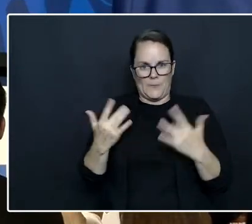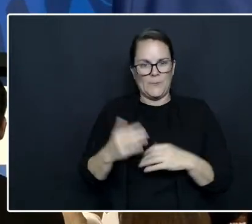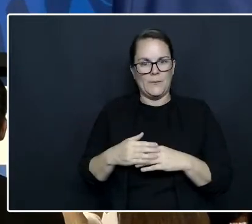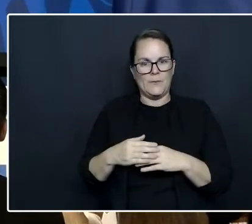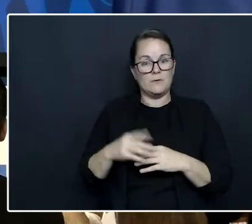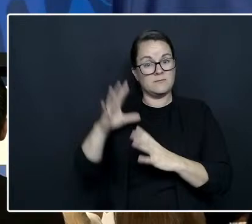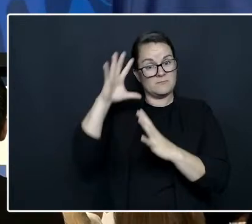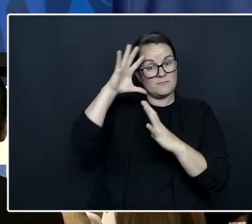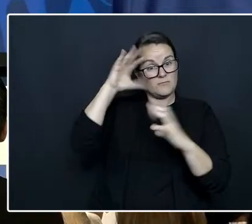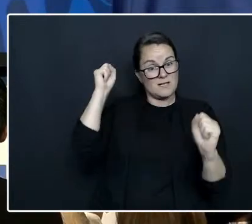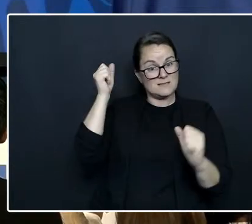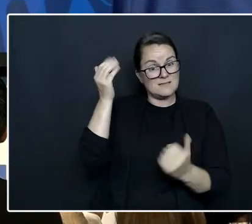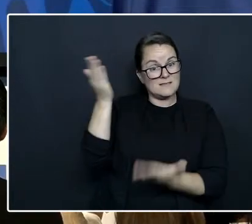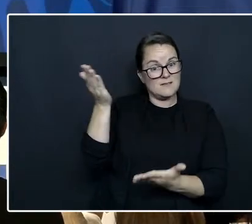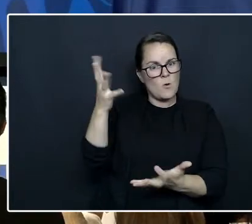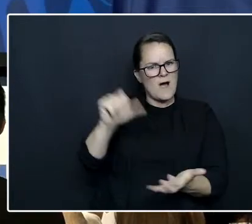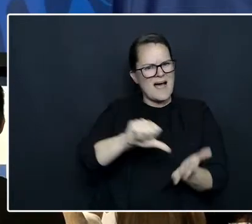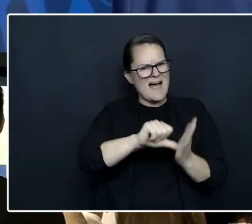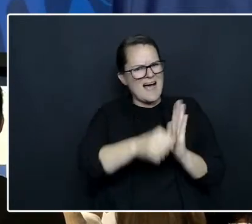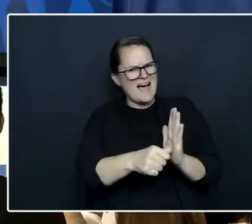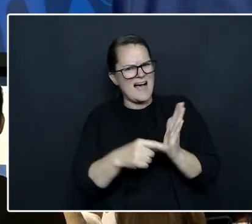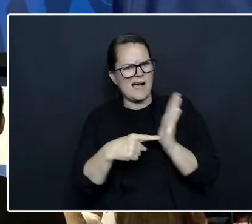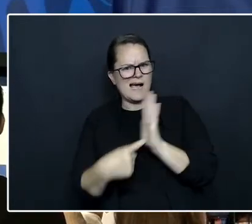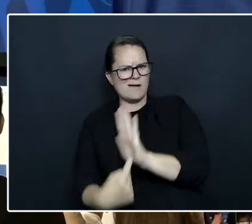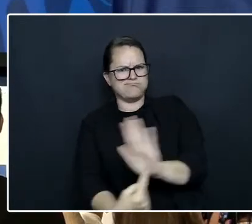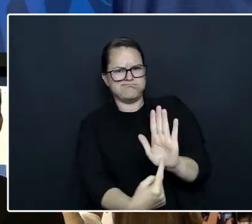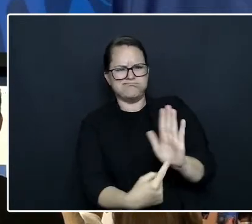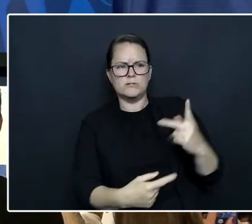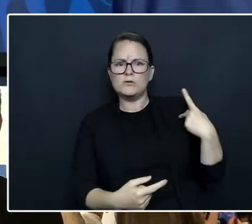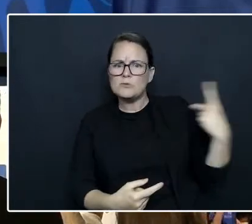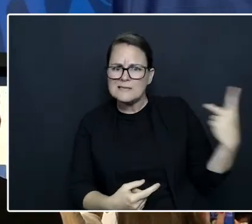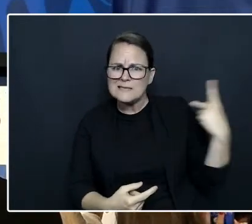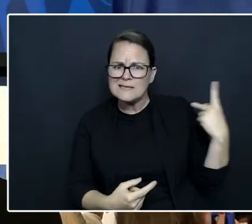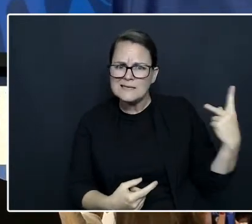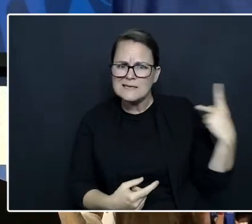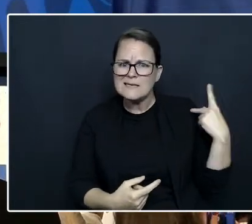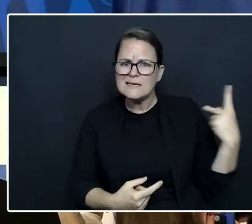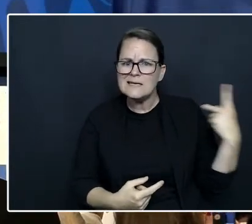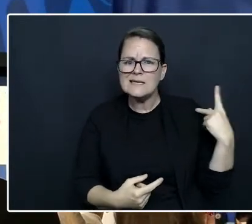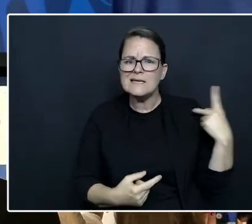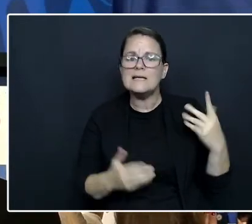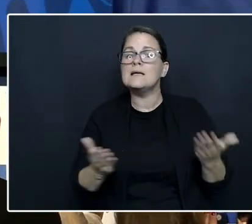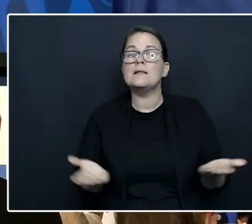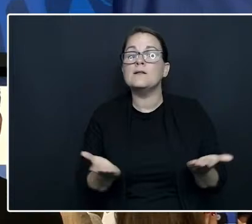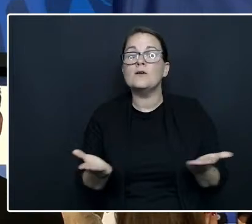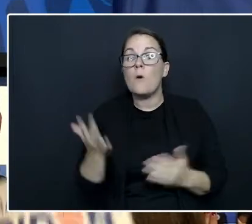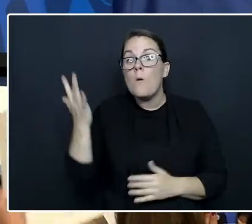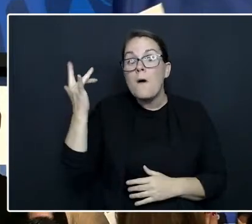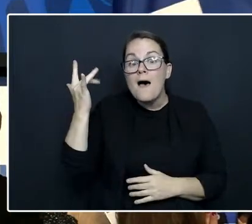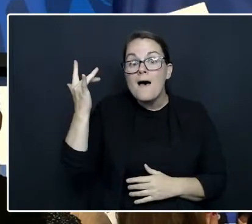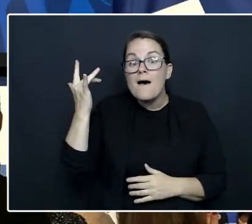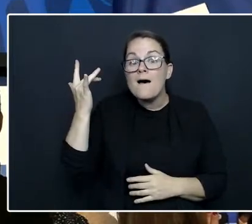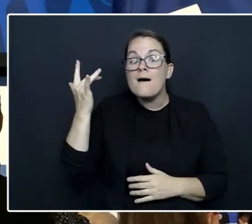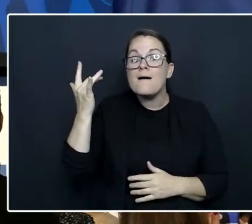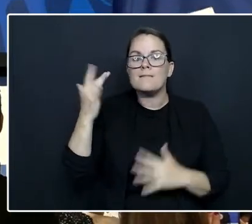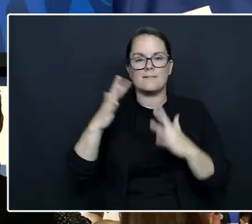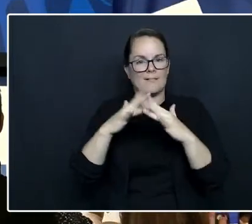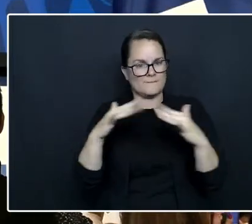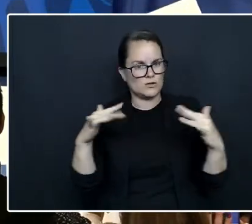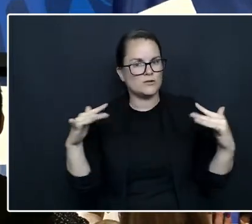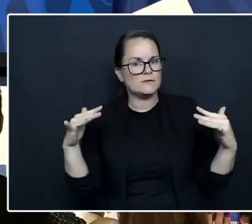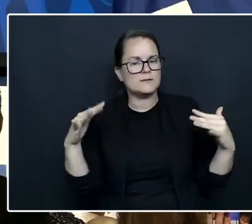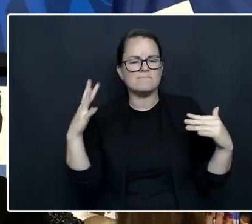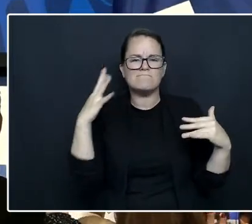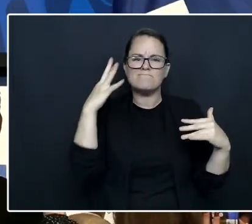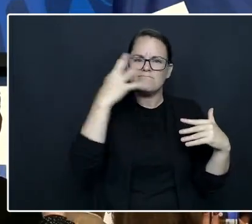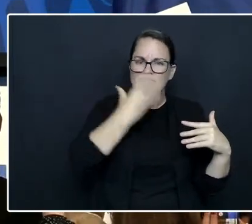and who we stand for. We stand for the beauty and diversity and the promise of